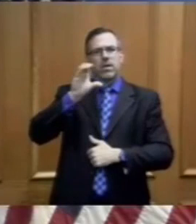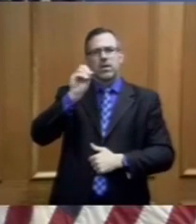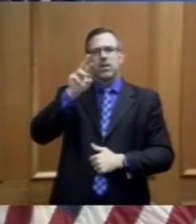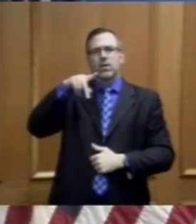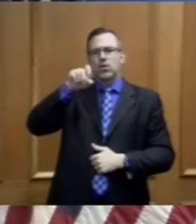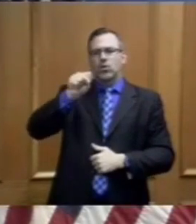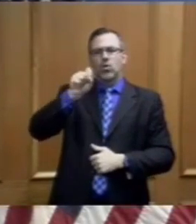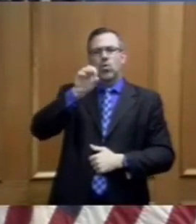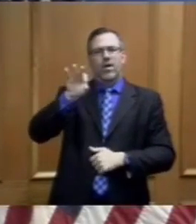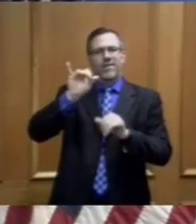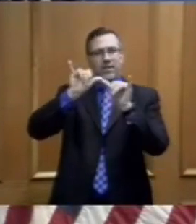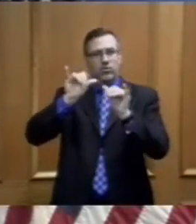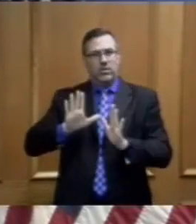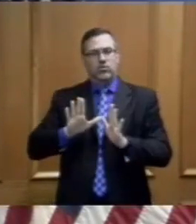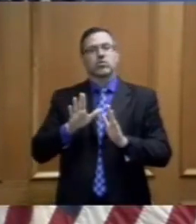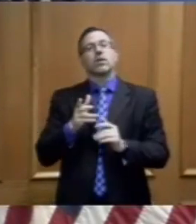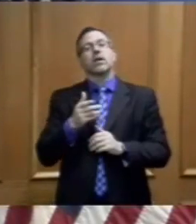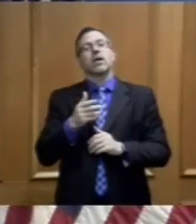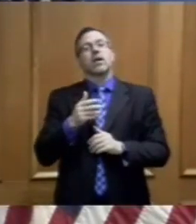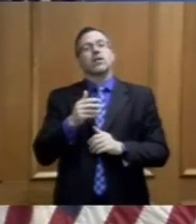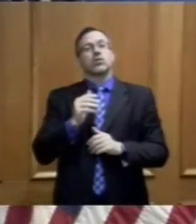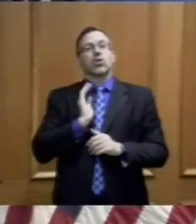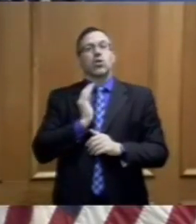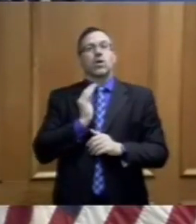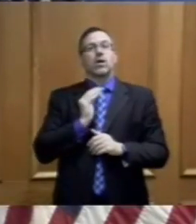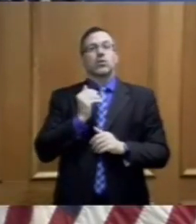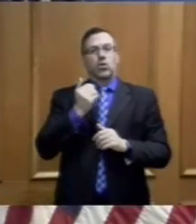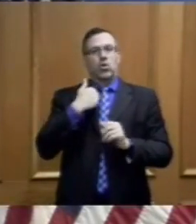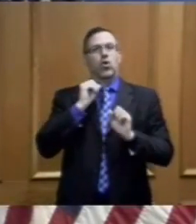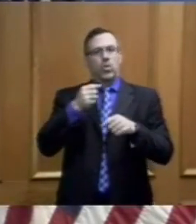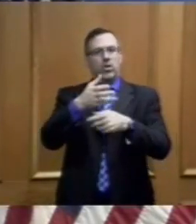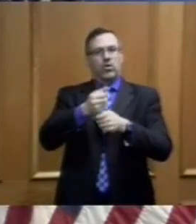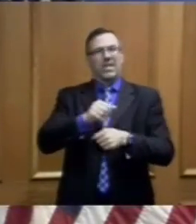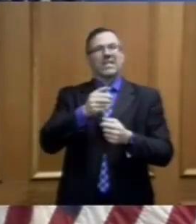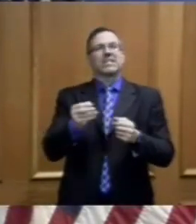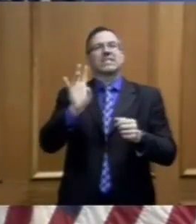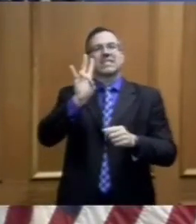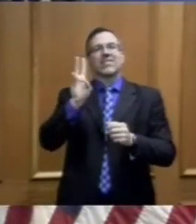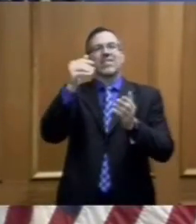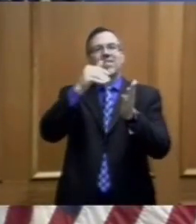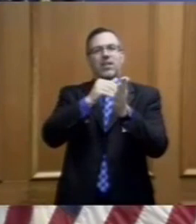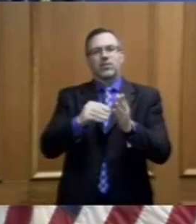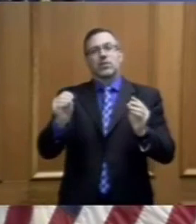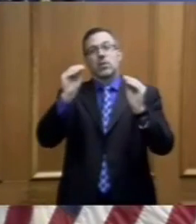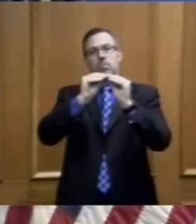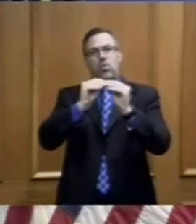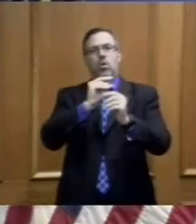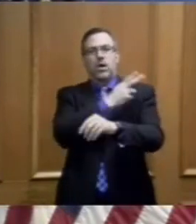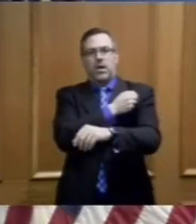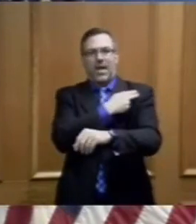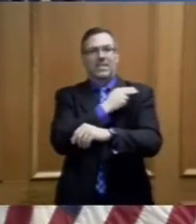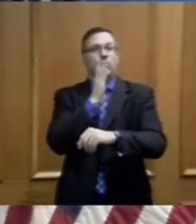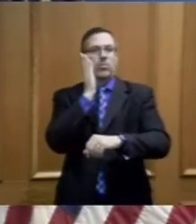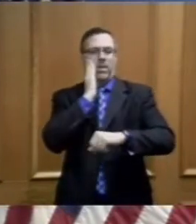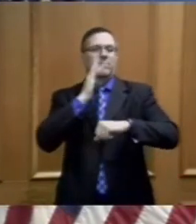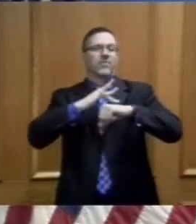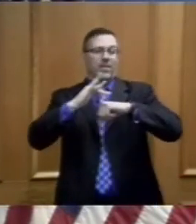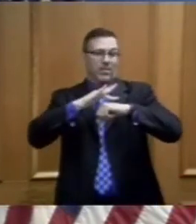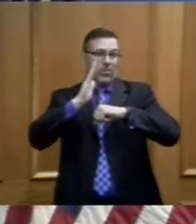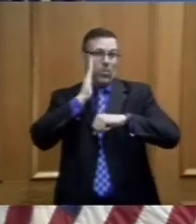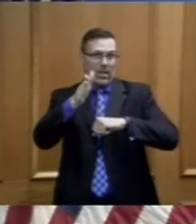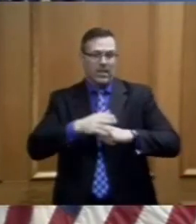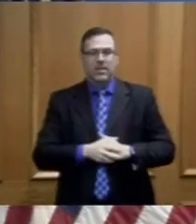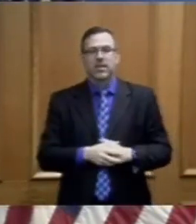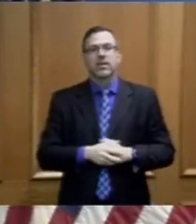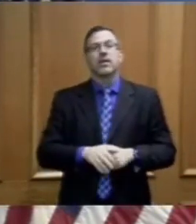statewide capacity by an additional 7,000 beds. The Corps of Engineers is working for FEMA and